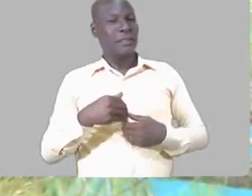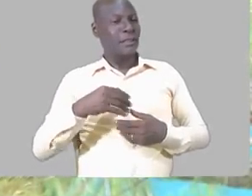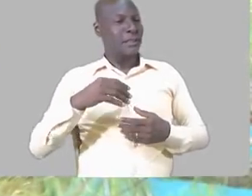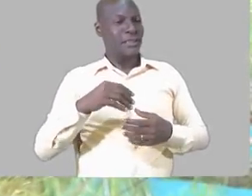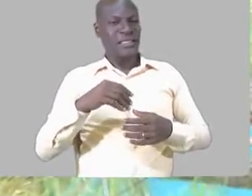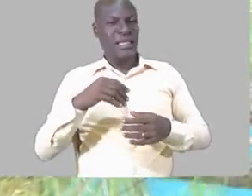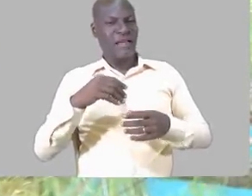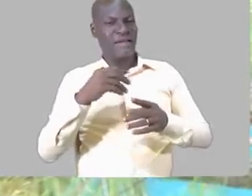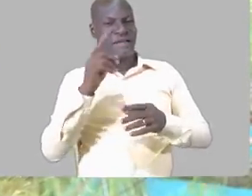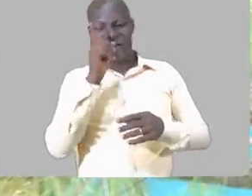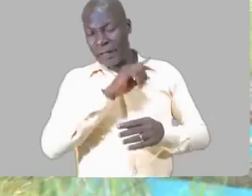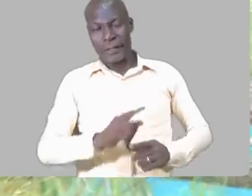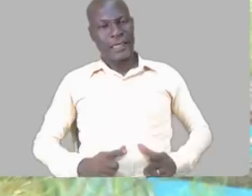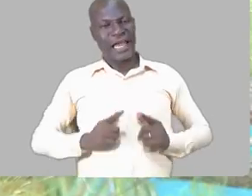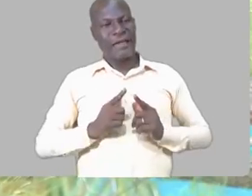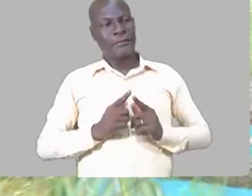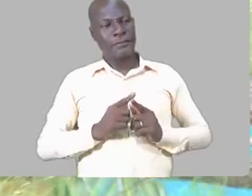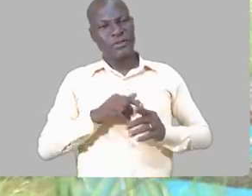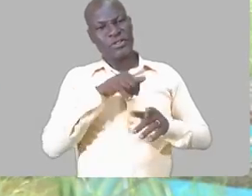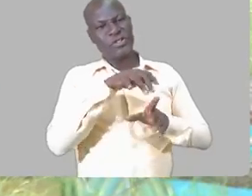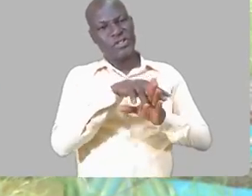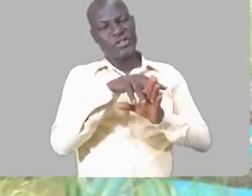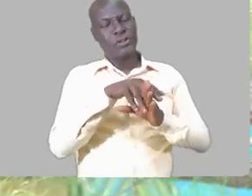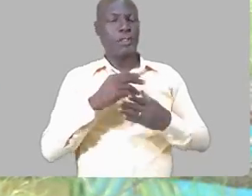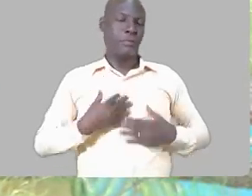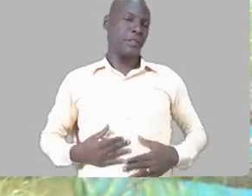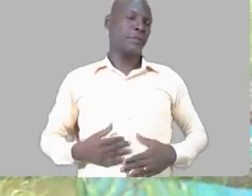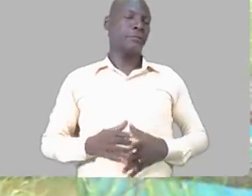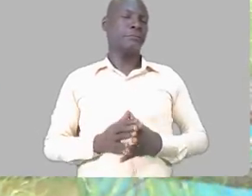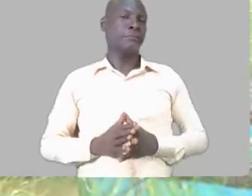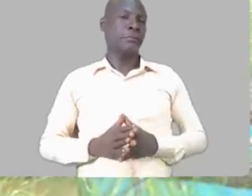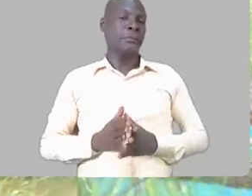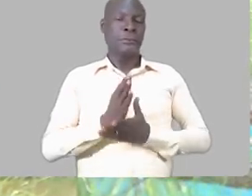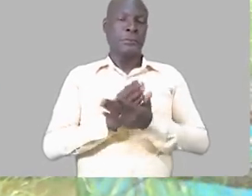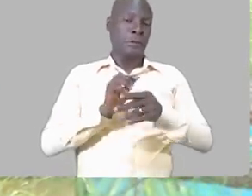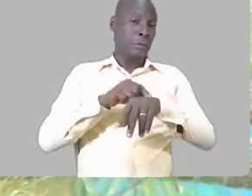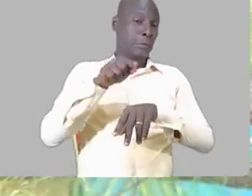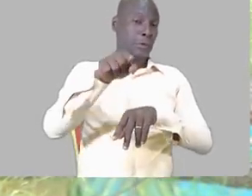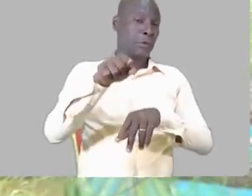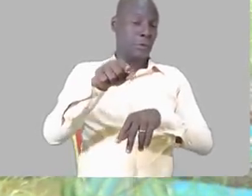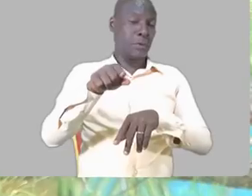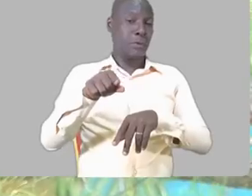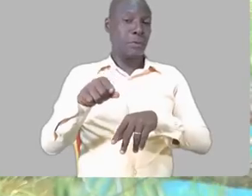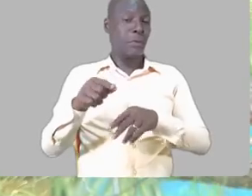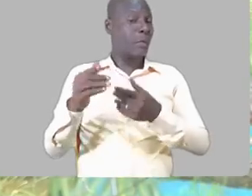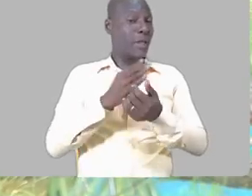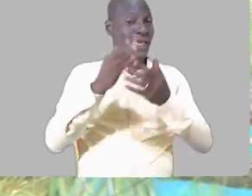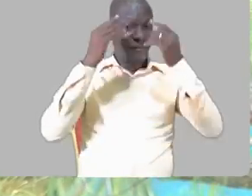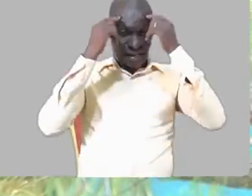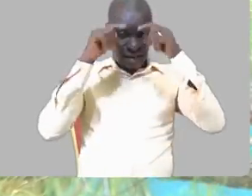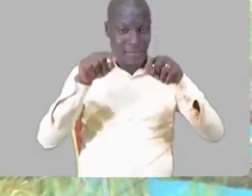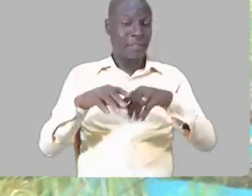ya baba wo a wutie me ena no paye a dwuma wo die no na se wotie ababa wa ne charge sheet no e wa